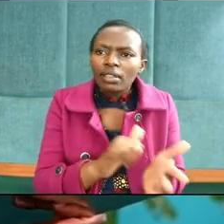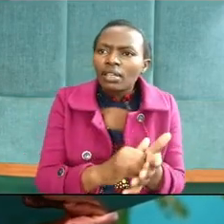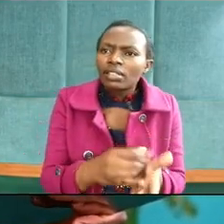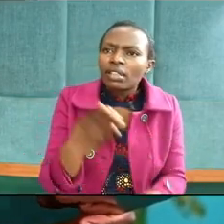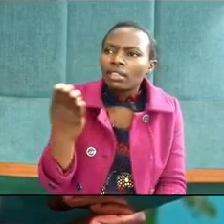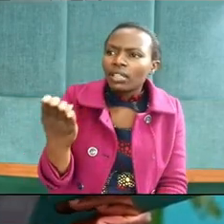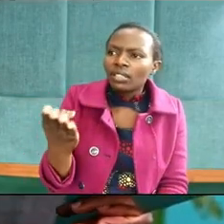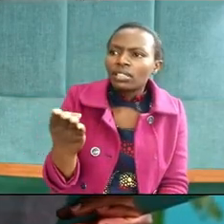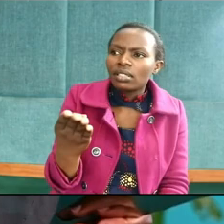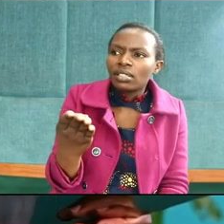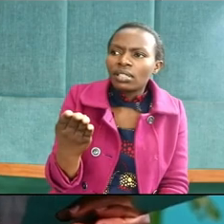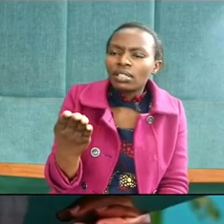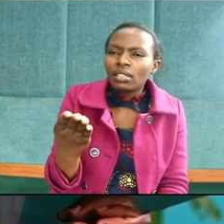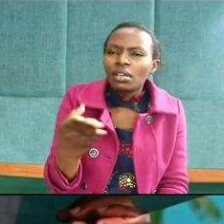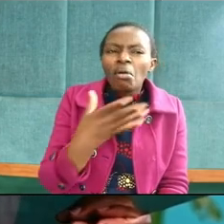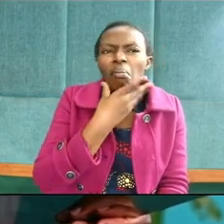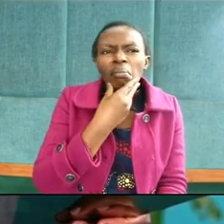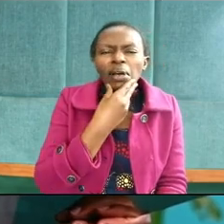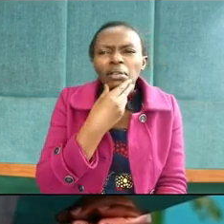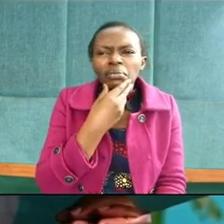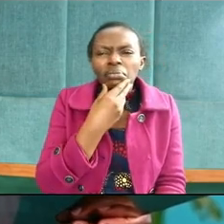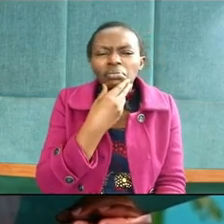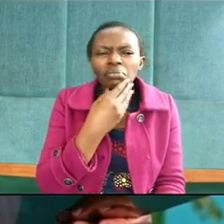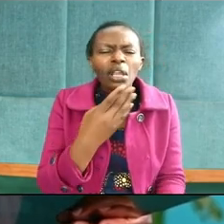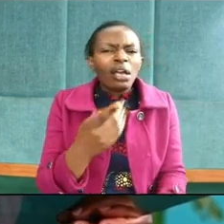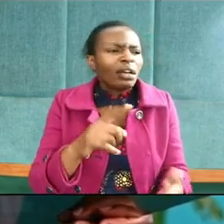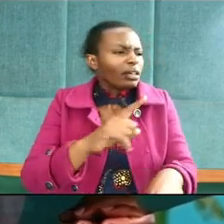when is my spouse going to die so that I change?